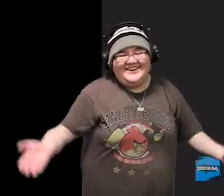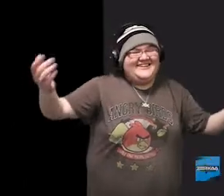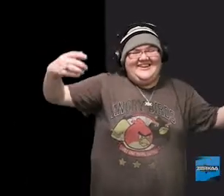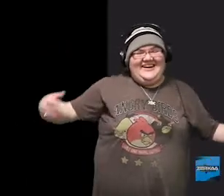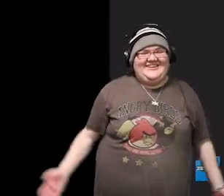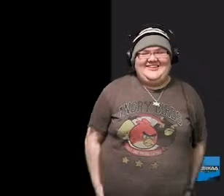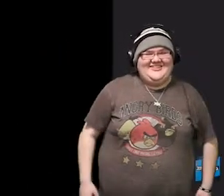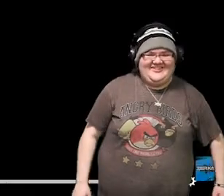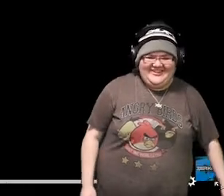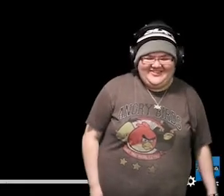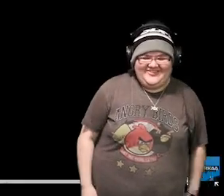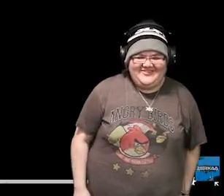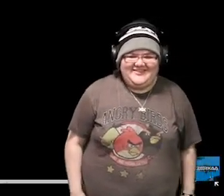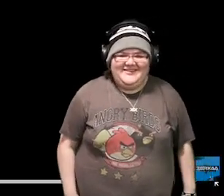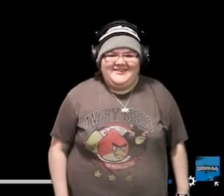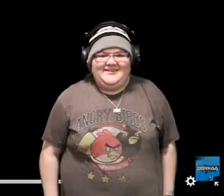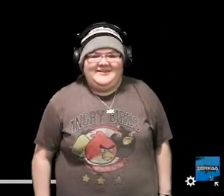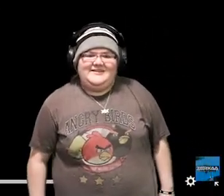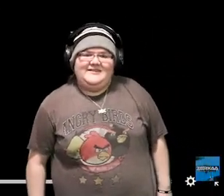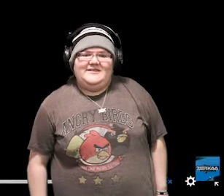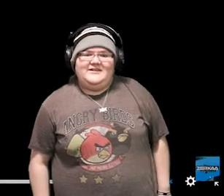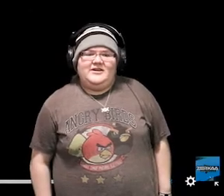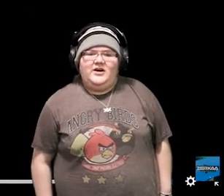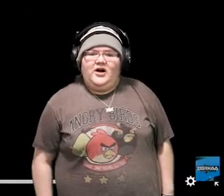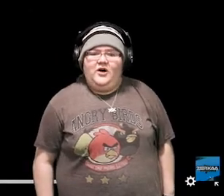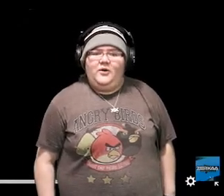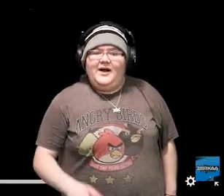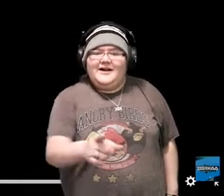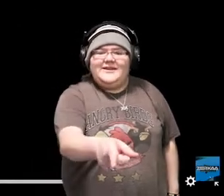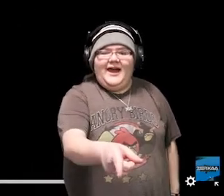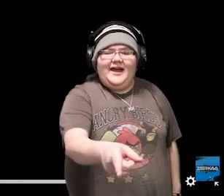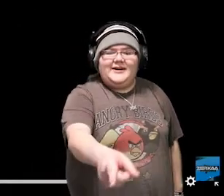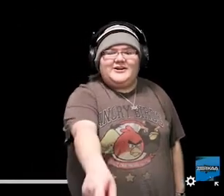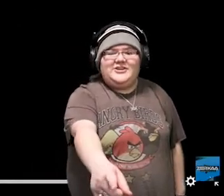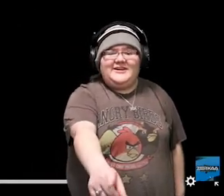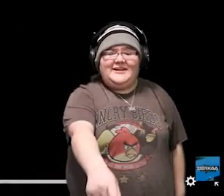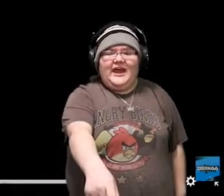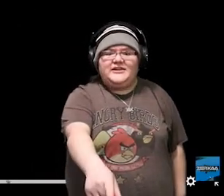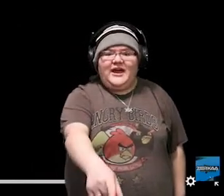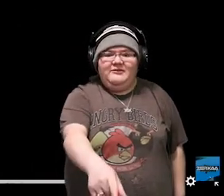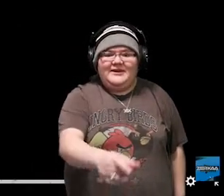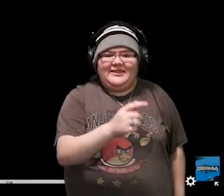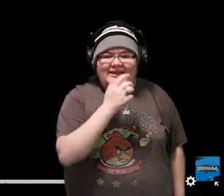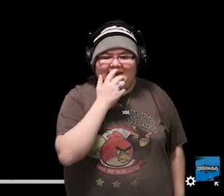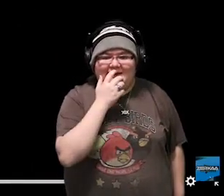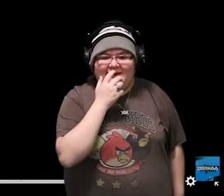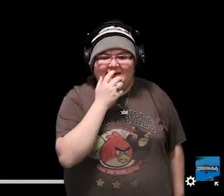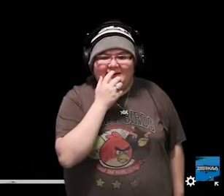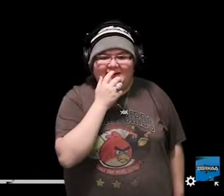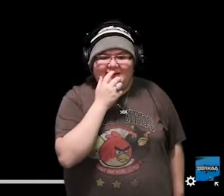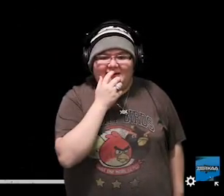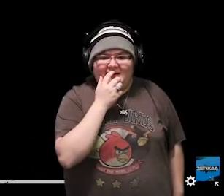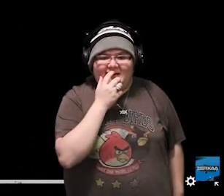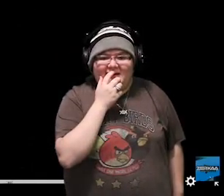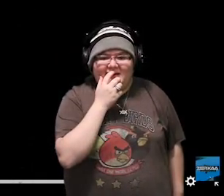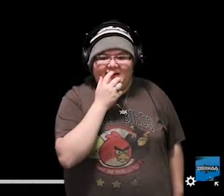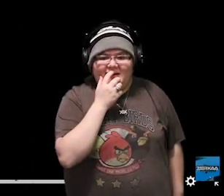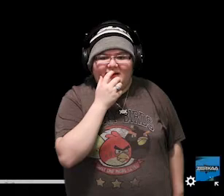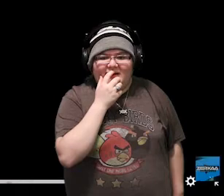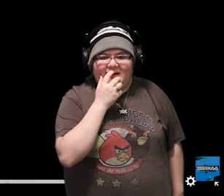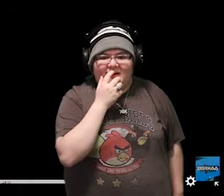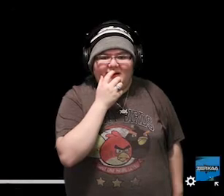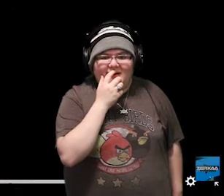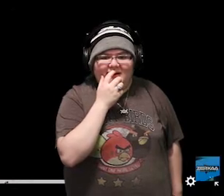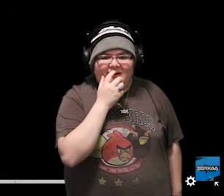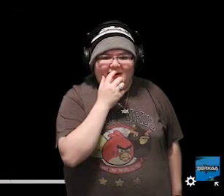there? This you is know, really good. Makeup? Oh, he's gonna be Zerkaa makeup, oh my god. Wait, yeah, because you did a KSI one, I think. You've drawn me on your head.